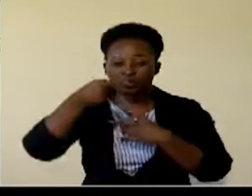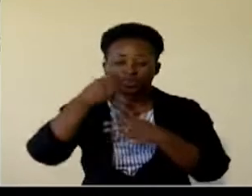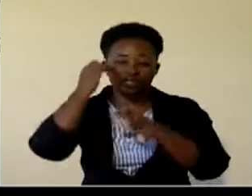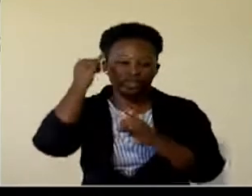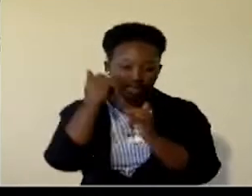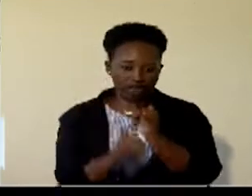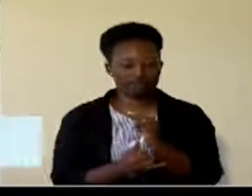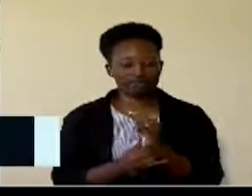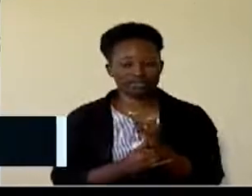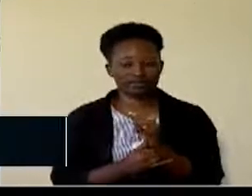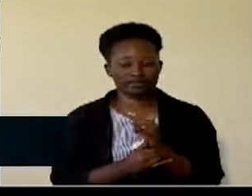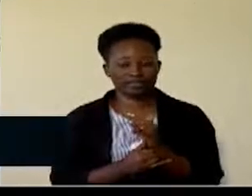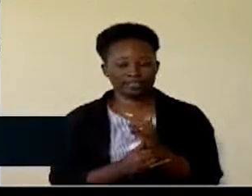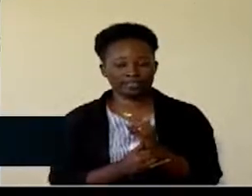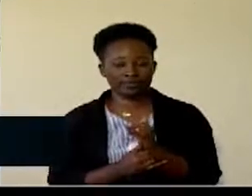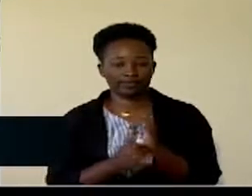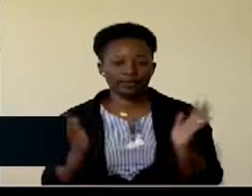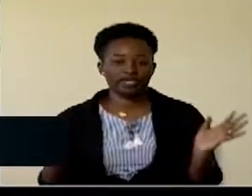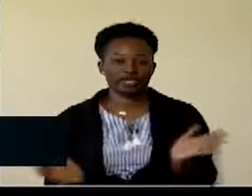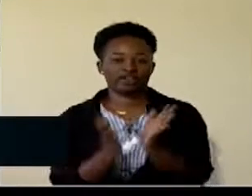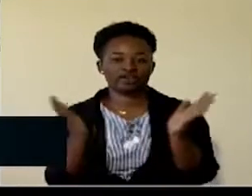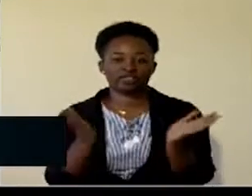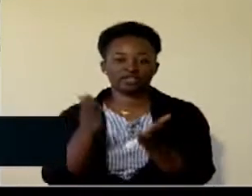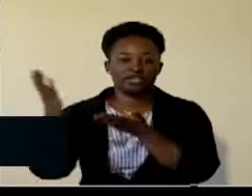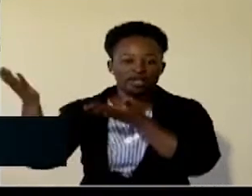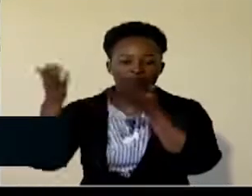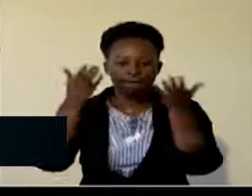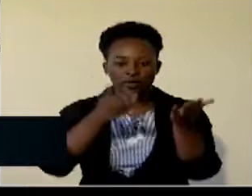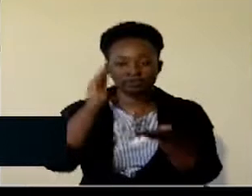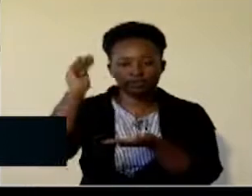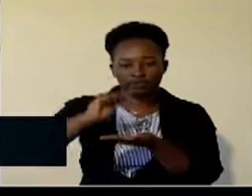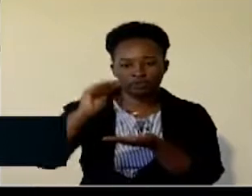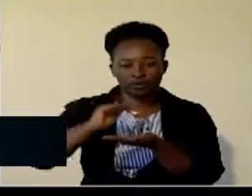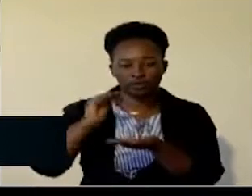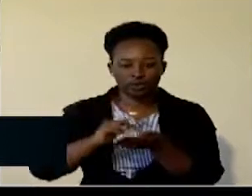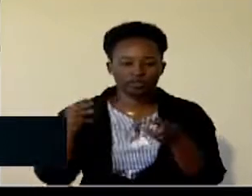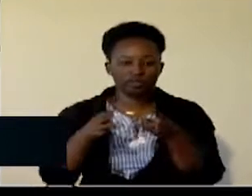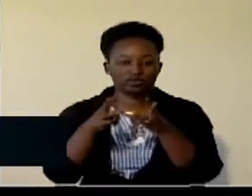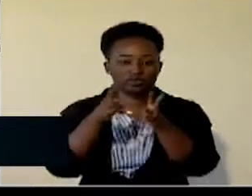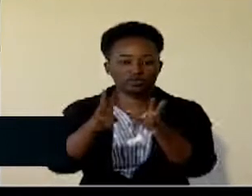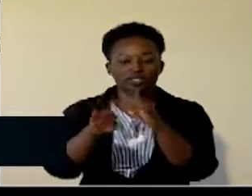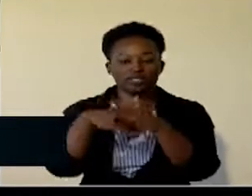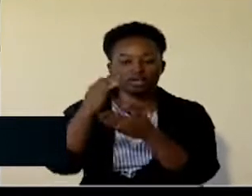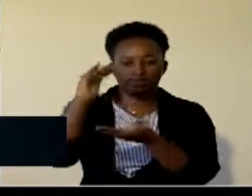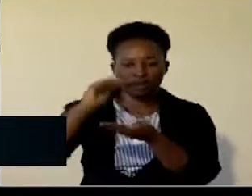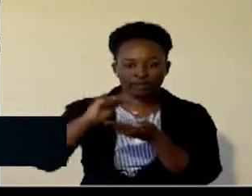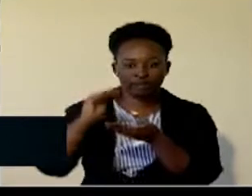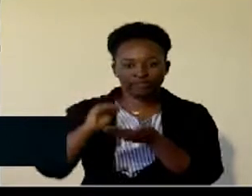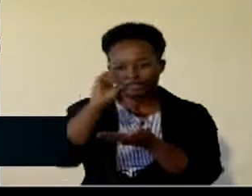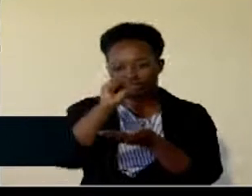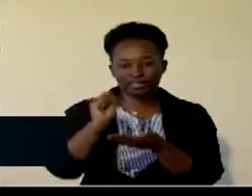of payment deficit, it is encouraging import substitution strategy in order to minimize the scarce foreign